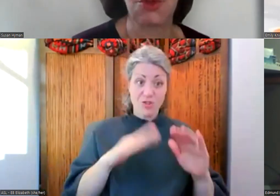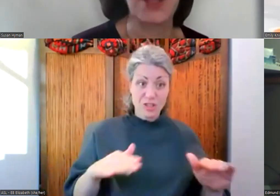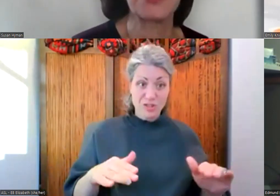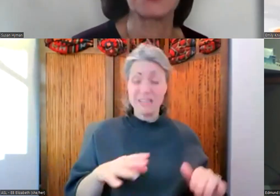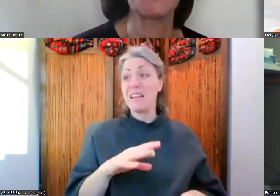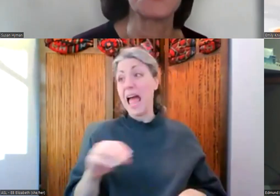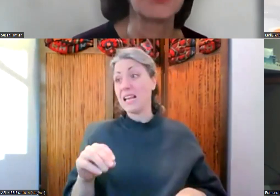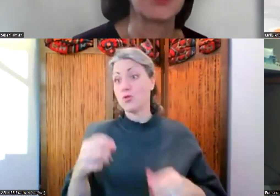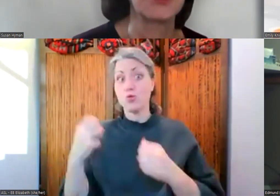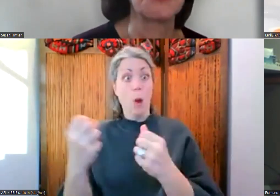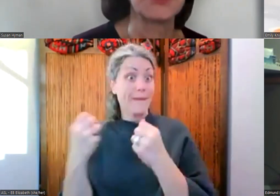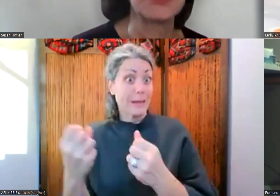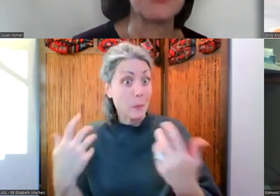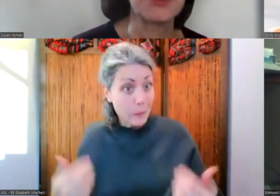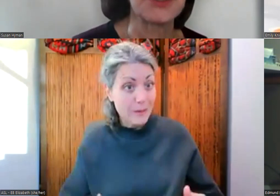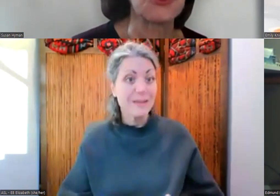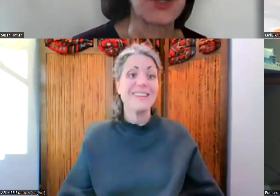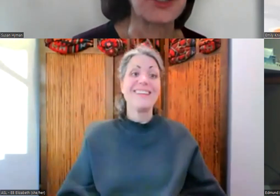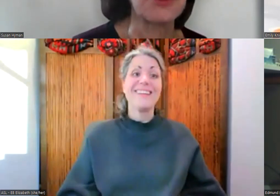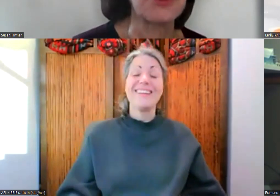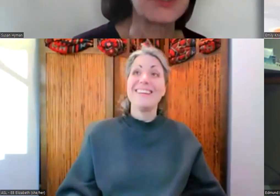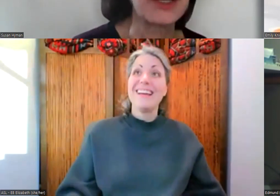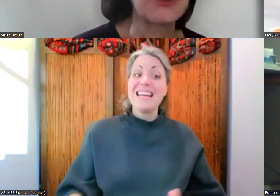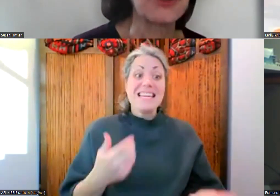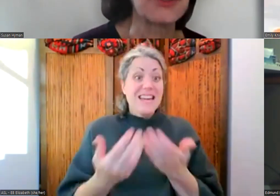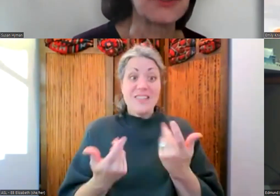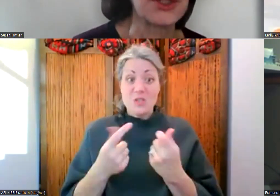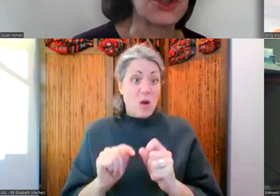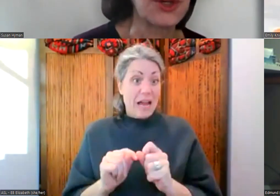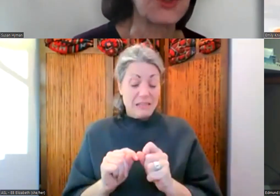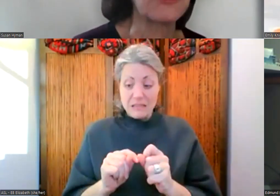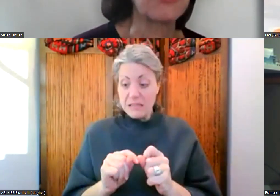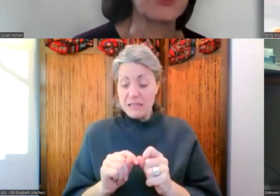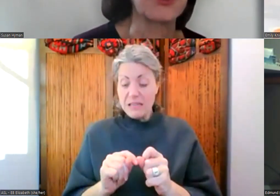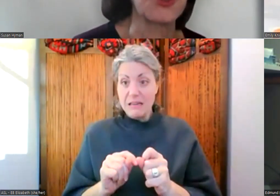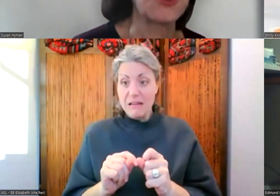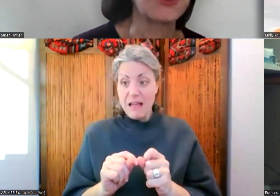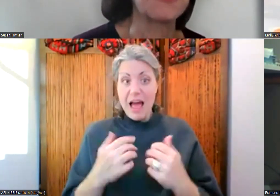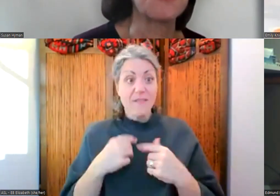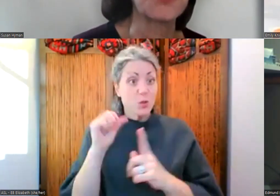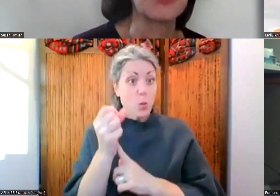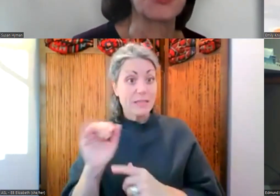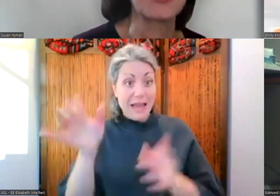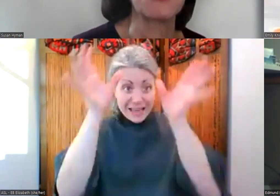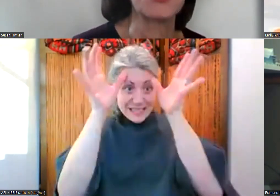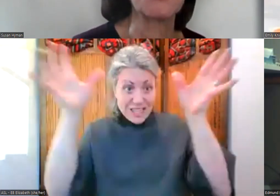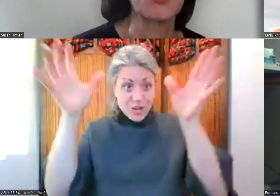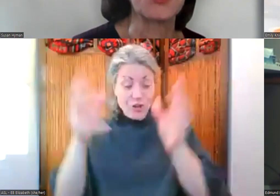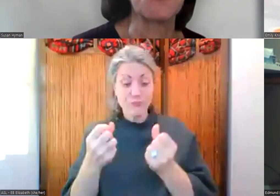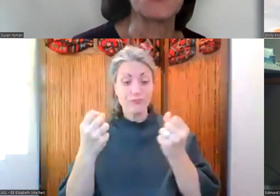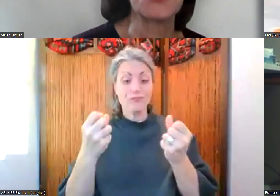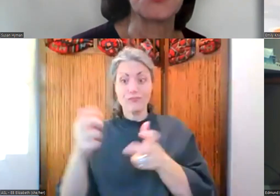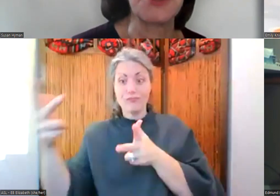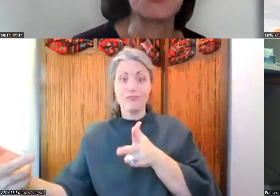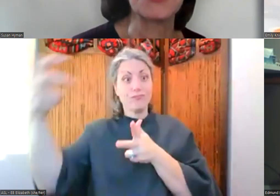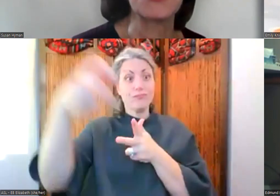with driving. Even trying to put together the deer jumping in front of the car that Brian and Peter brought